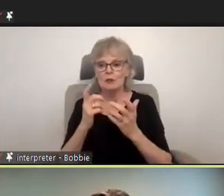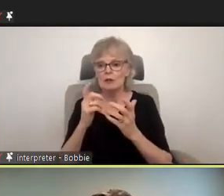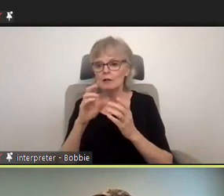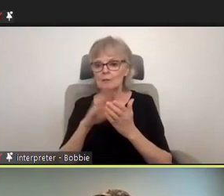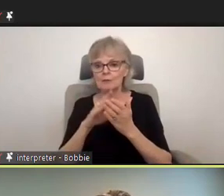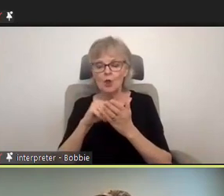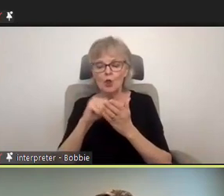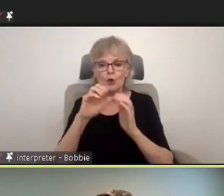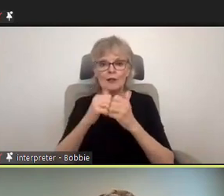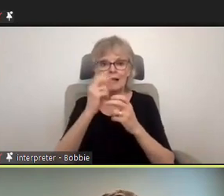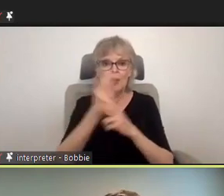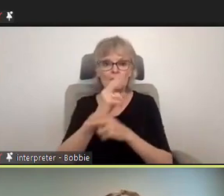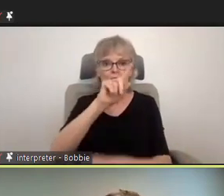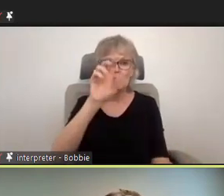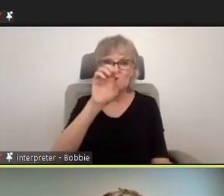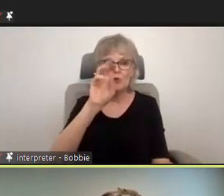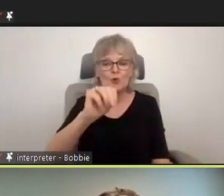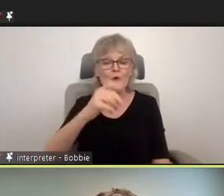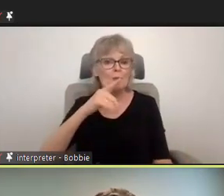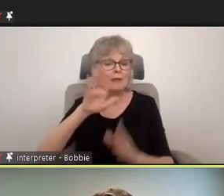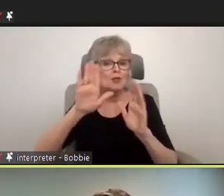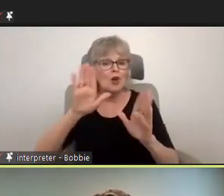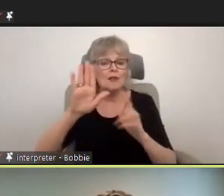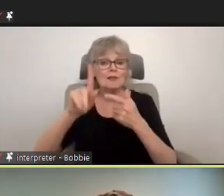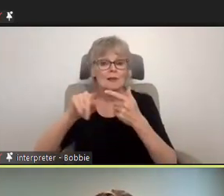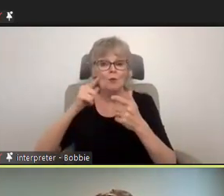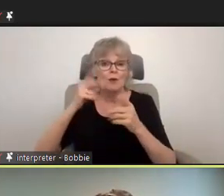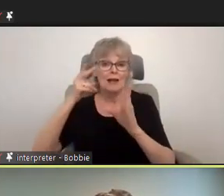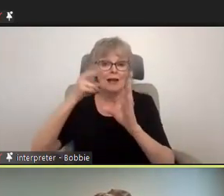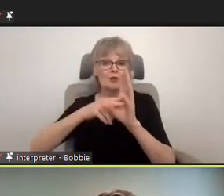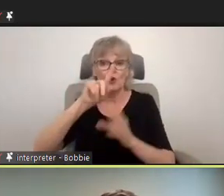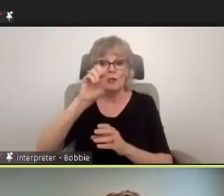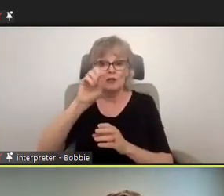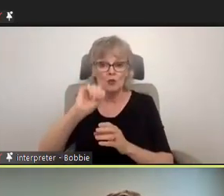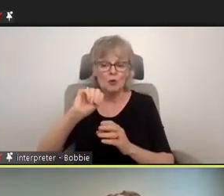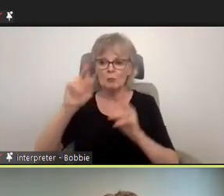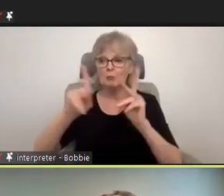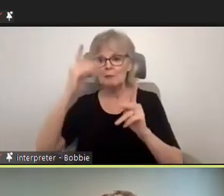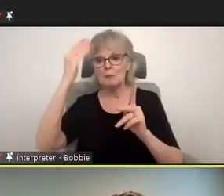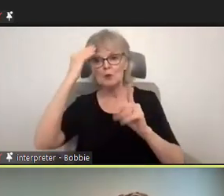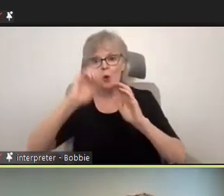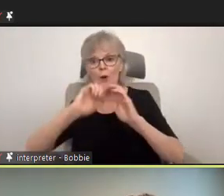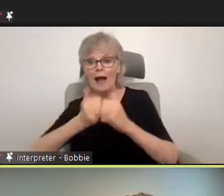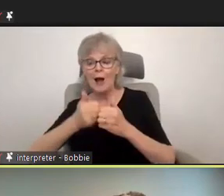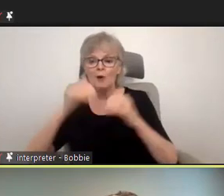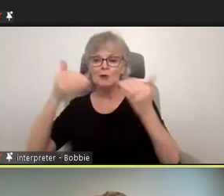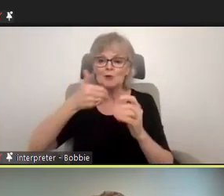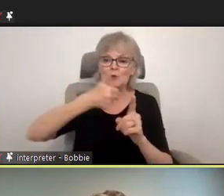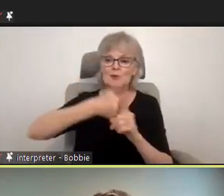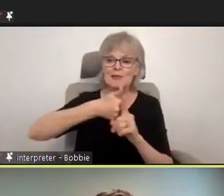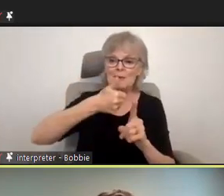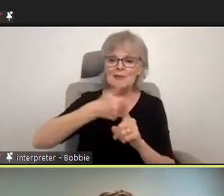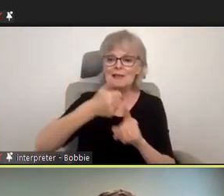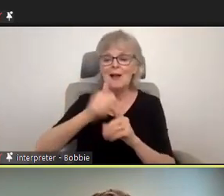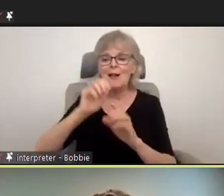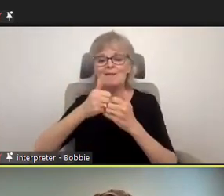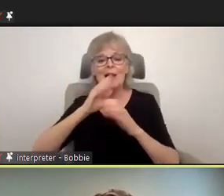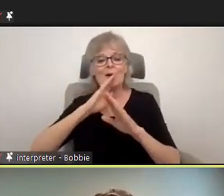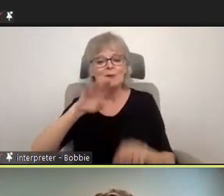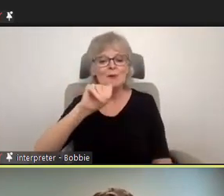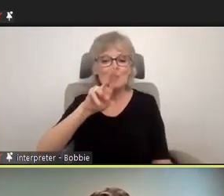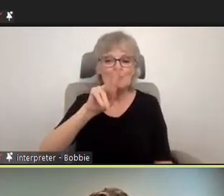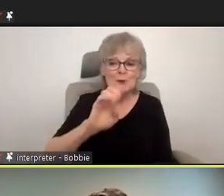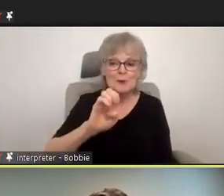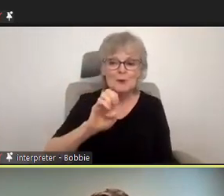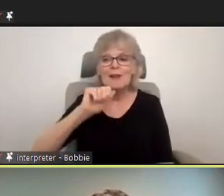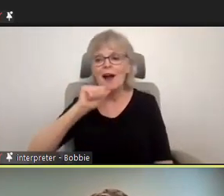expertly. It's so awesome when I get on a Zoom call and everyone knows what they're doing. They know how to introduce themselves and mute and unmute. You know, occasionally we